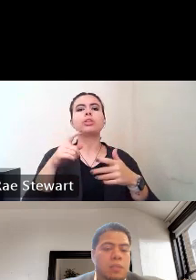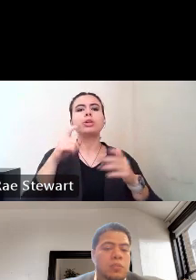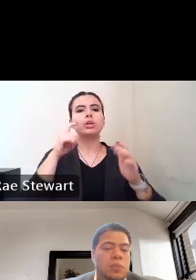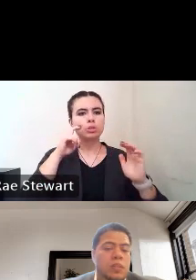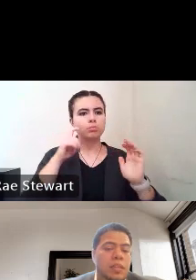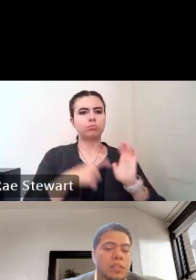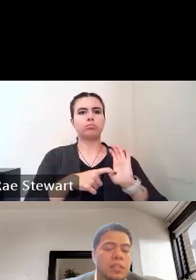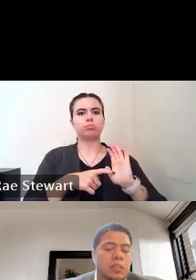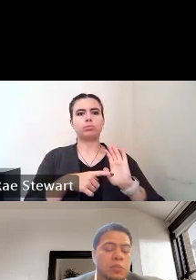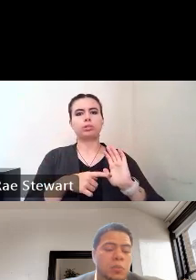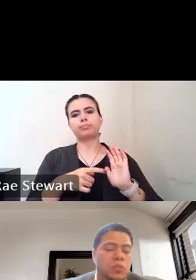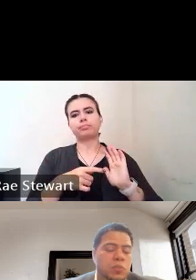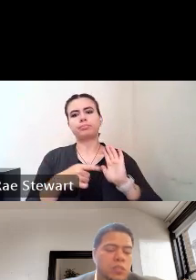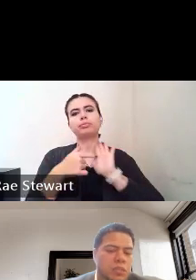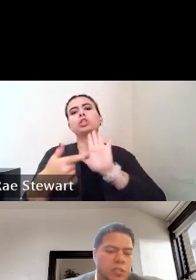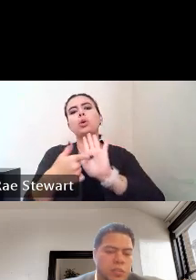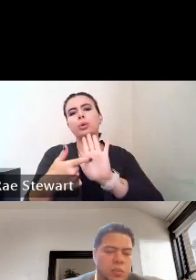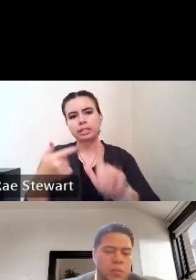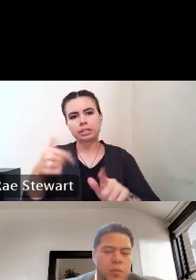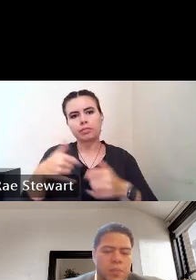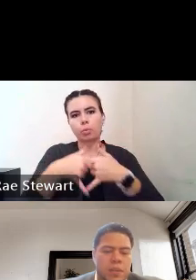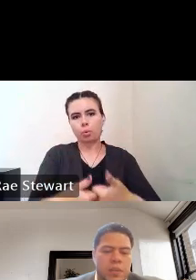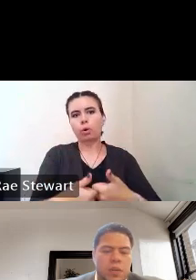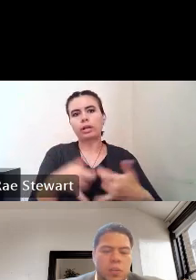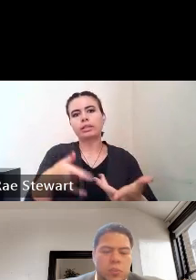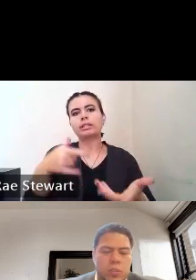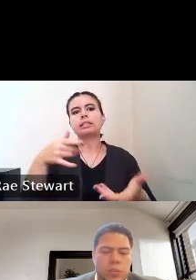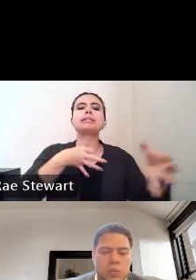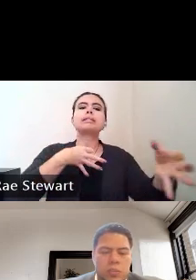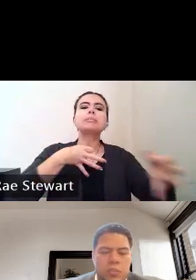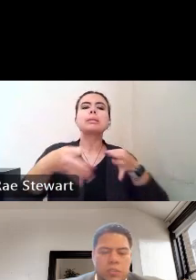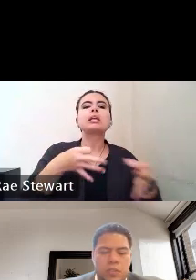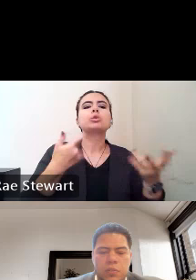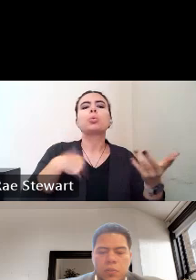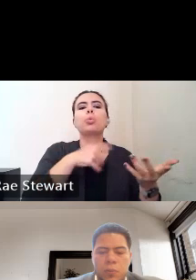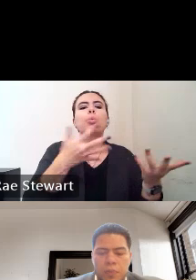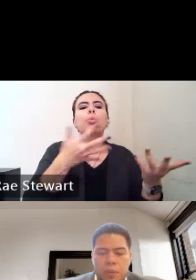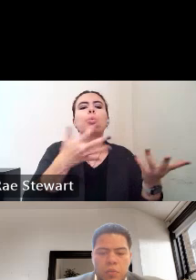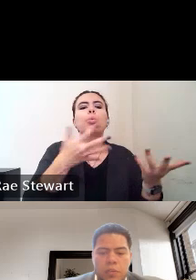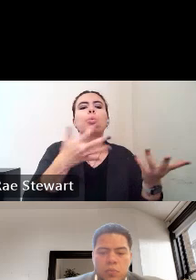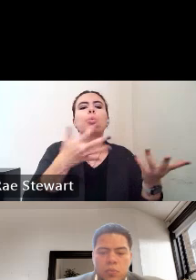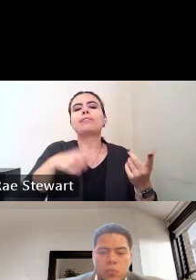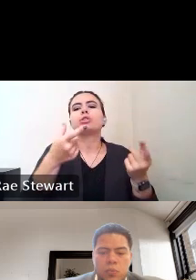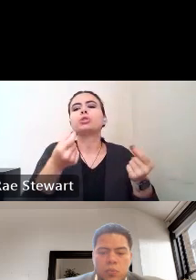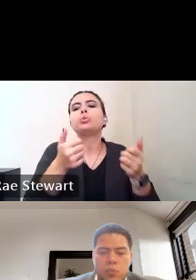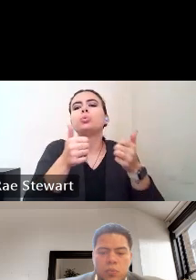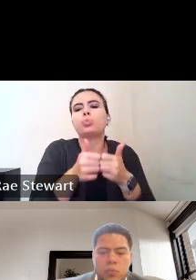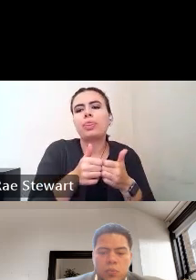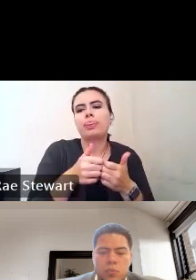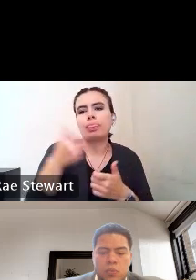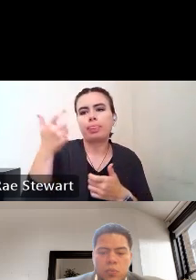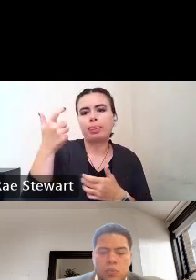you have to do and the deliverables for receiving the award. It also includes standard federal grant rules like the Uniform Guidance under